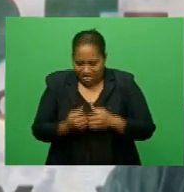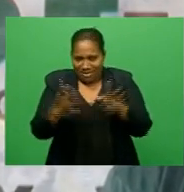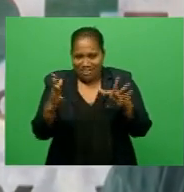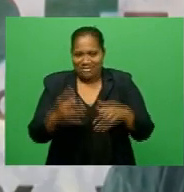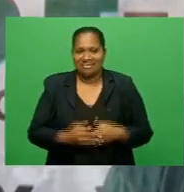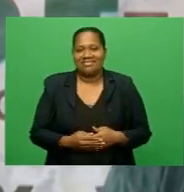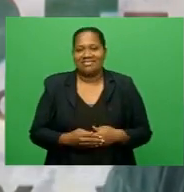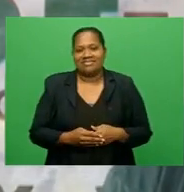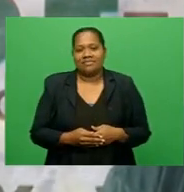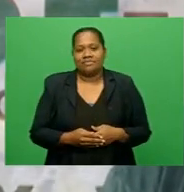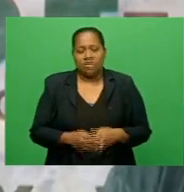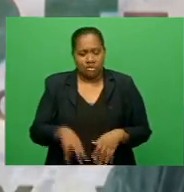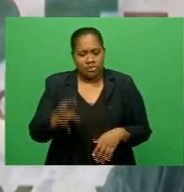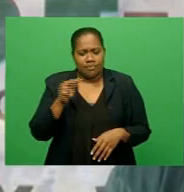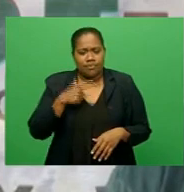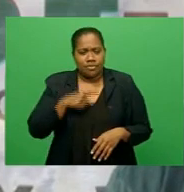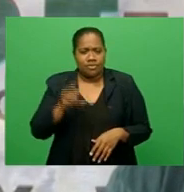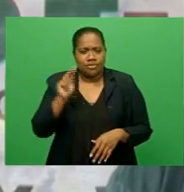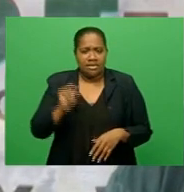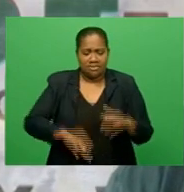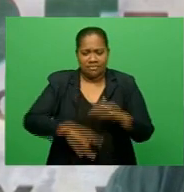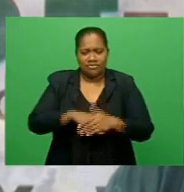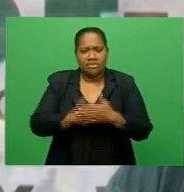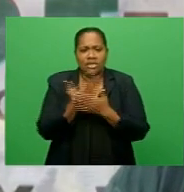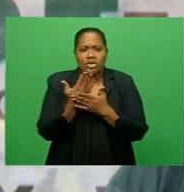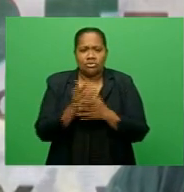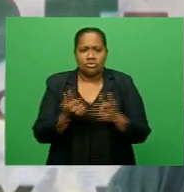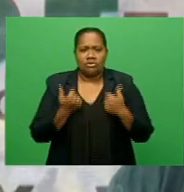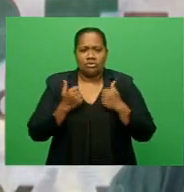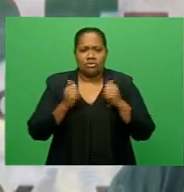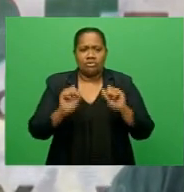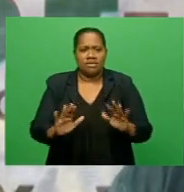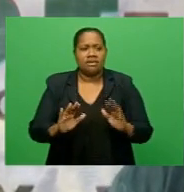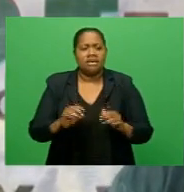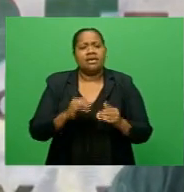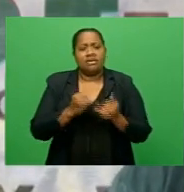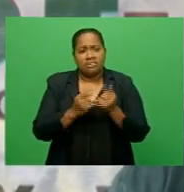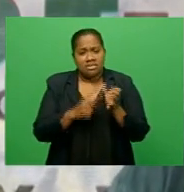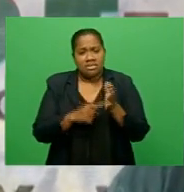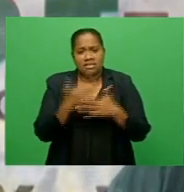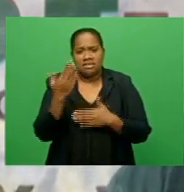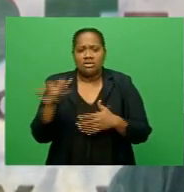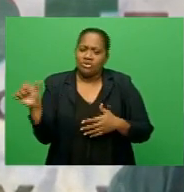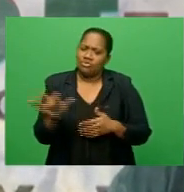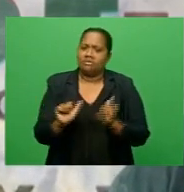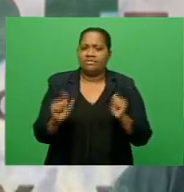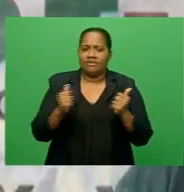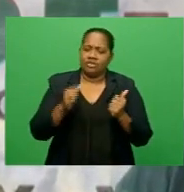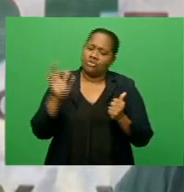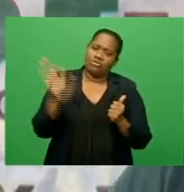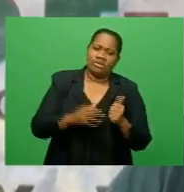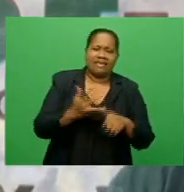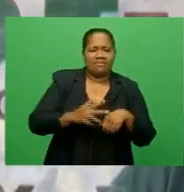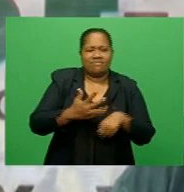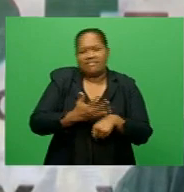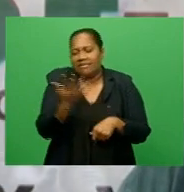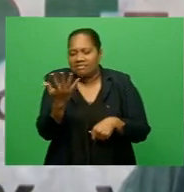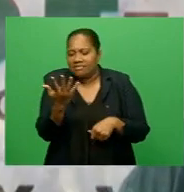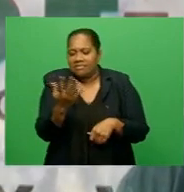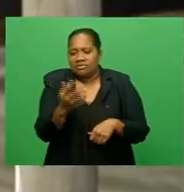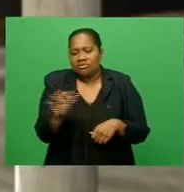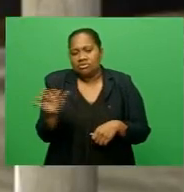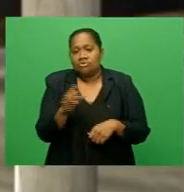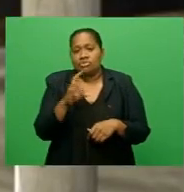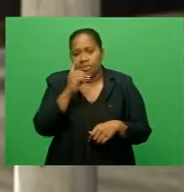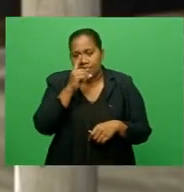complete. So that also on Saturday we should be able to finish at 5 or 4 o'clock so teams can return back to their